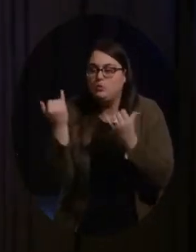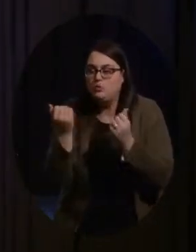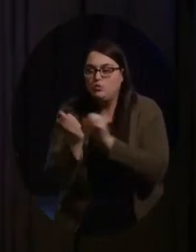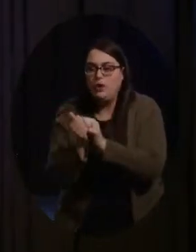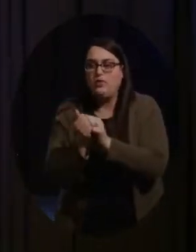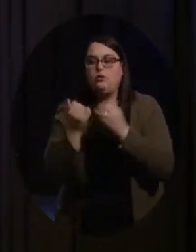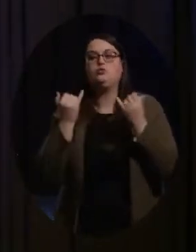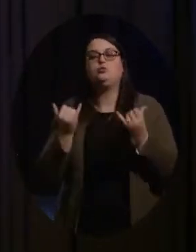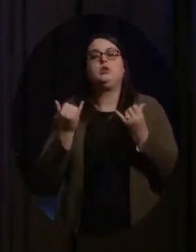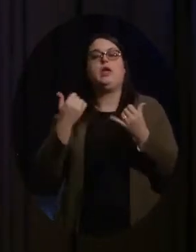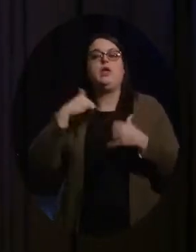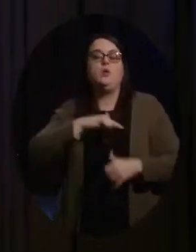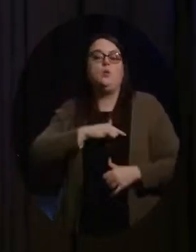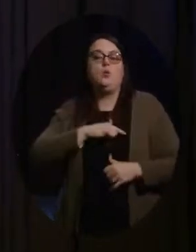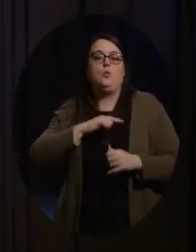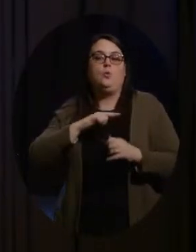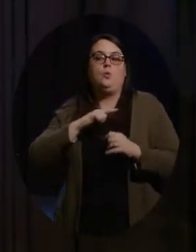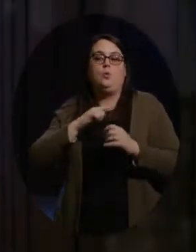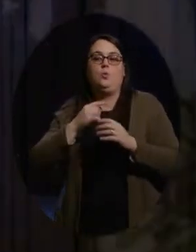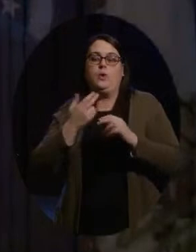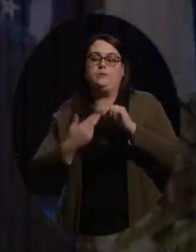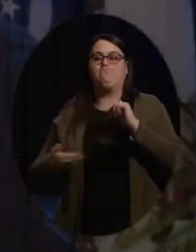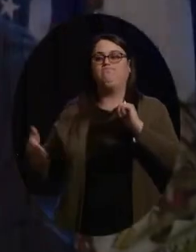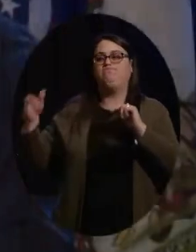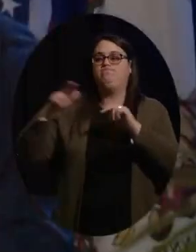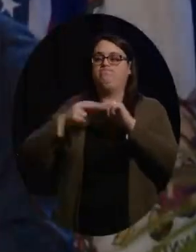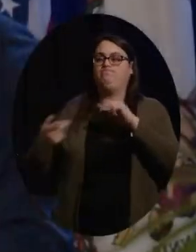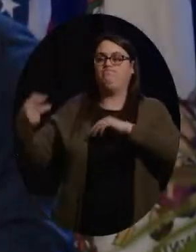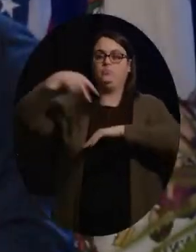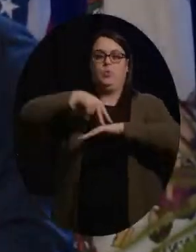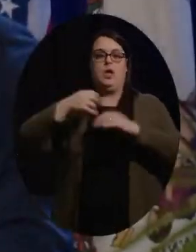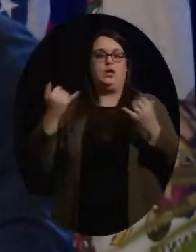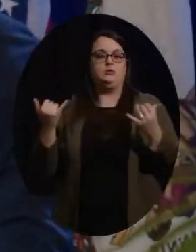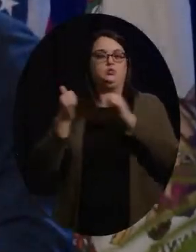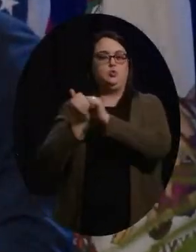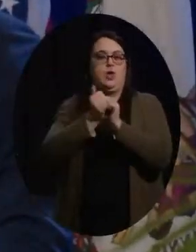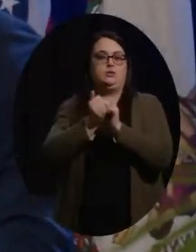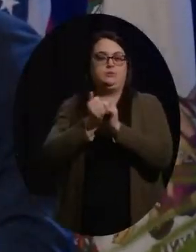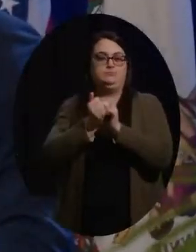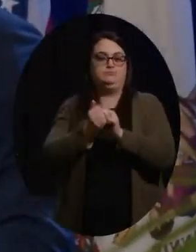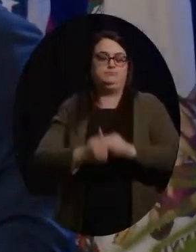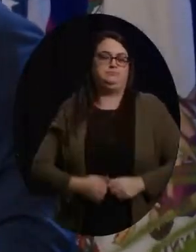Today, we rise together.